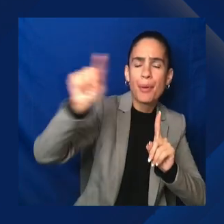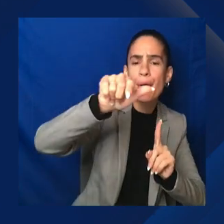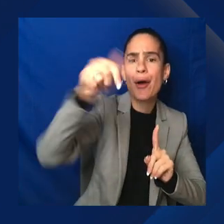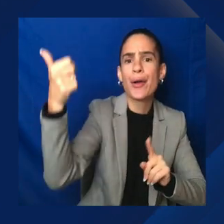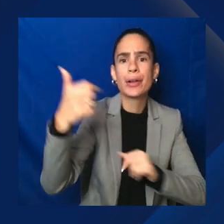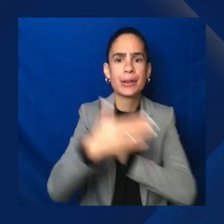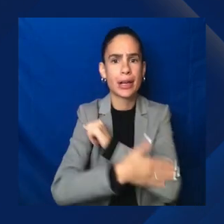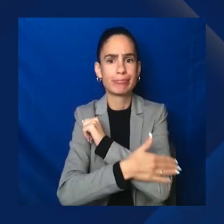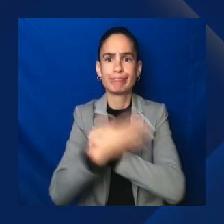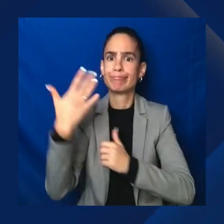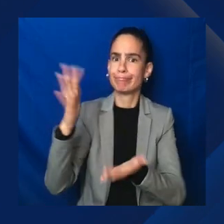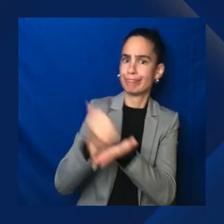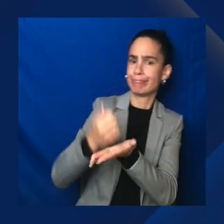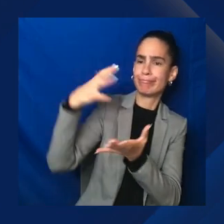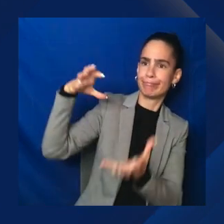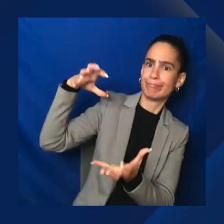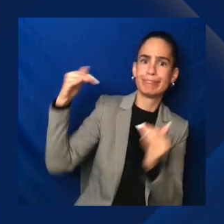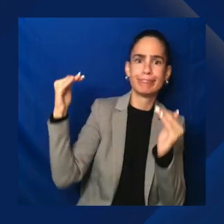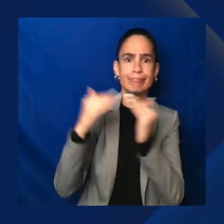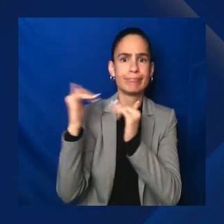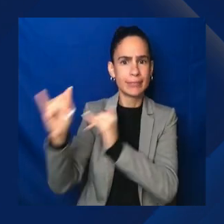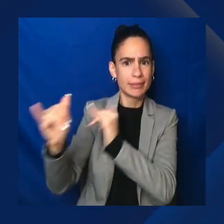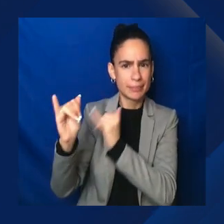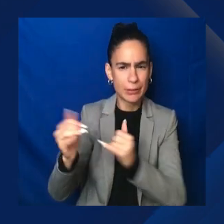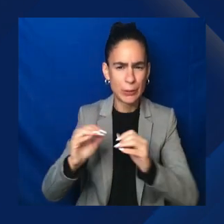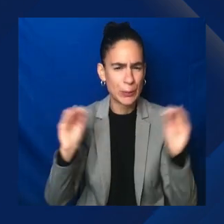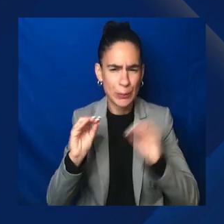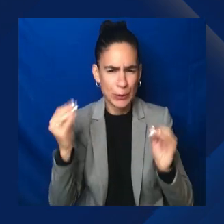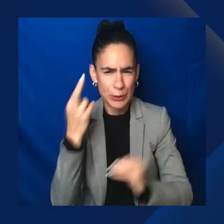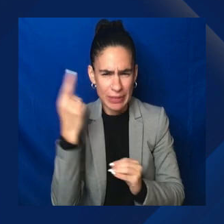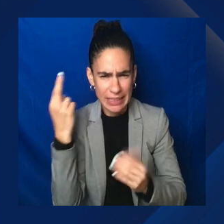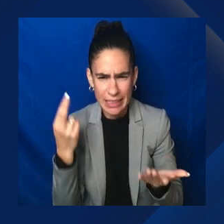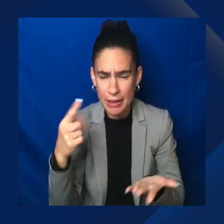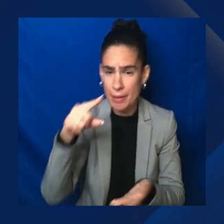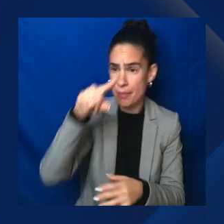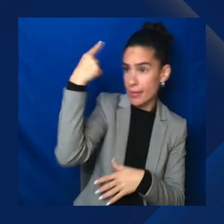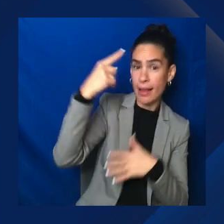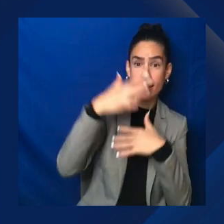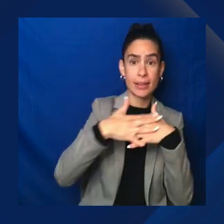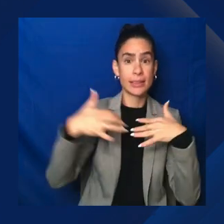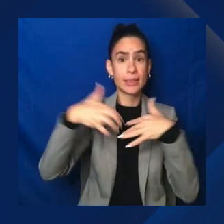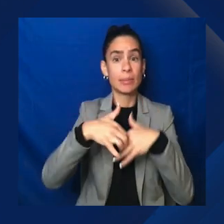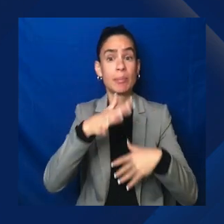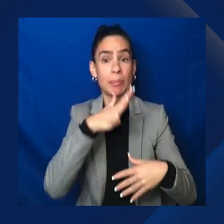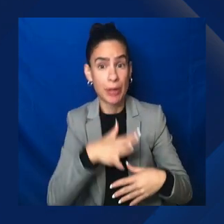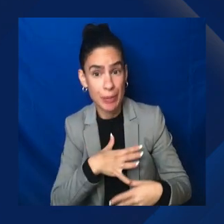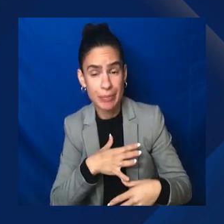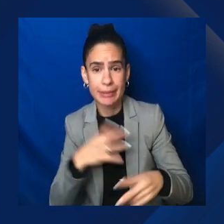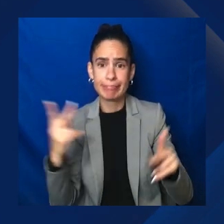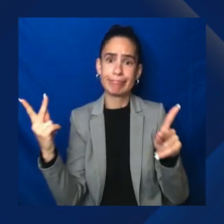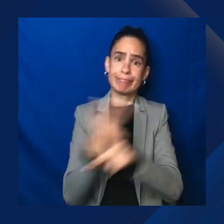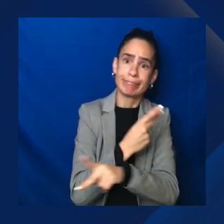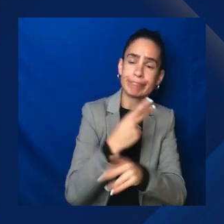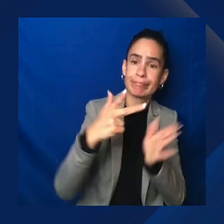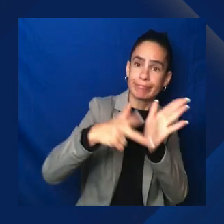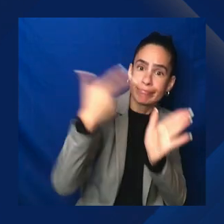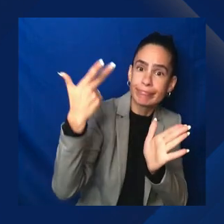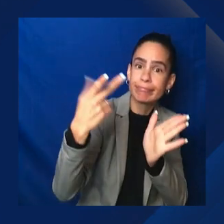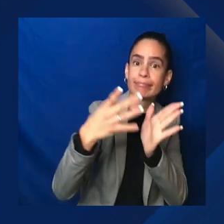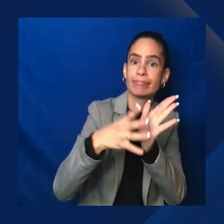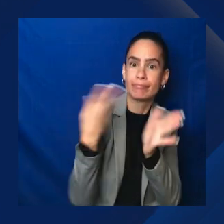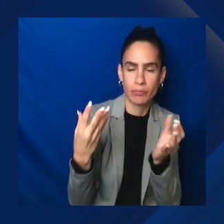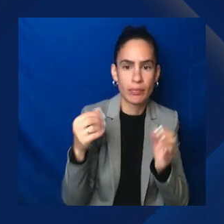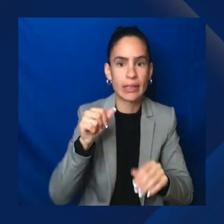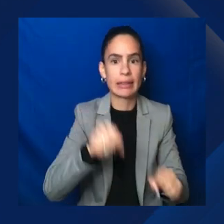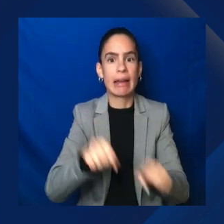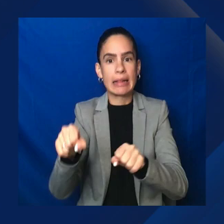no reason that Black and Native women should be 2 to 3 times more likely to die in childbirth than white